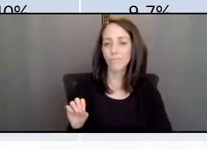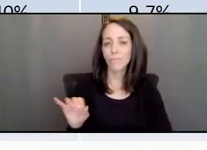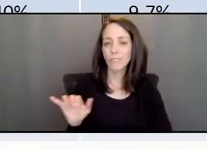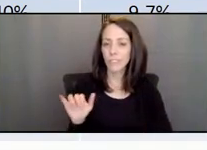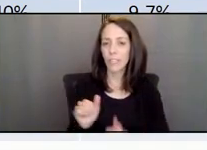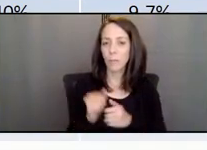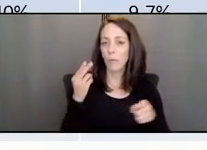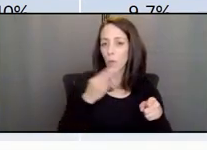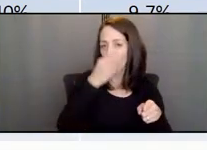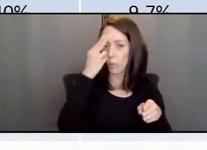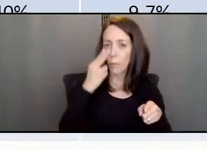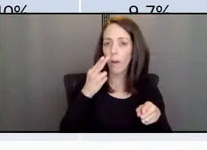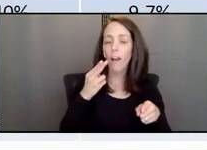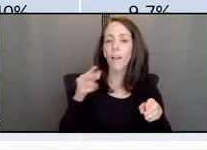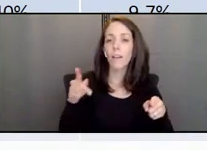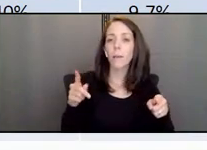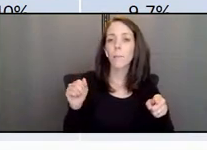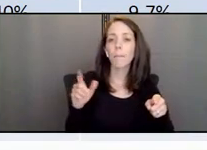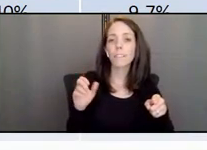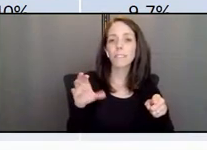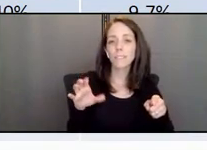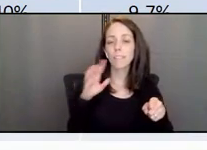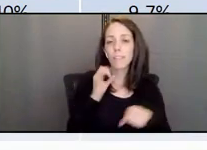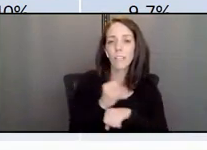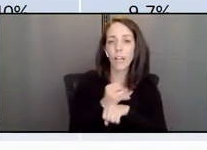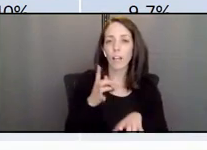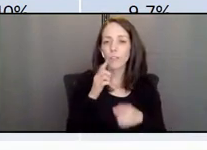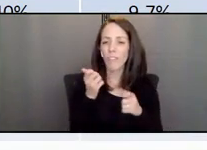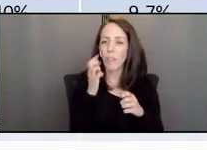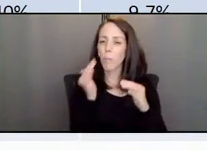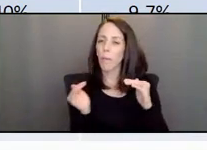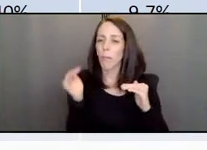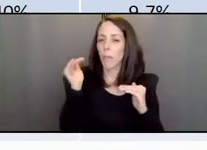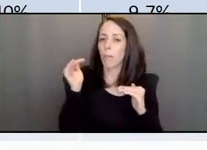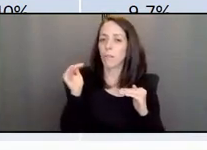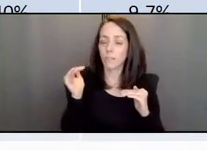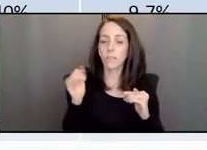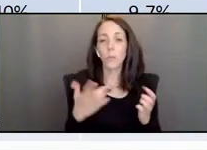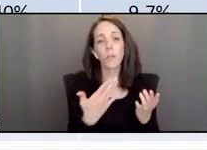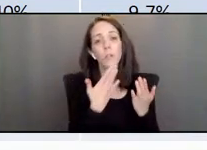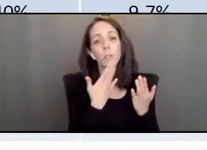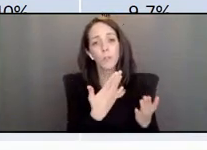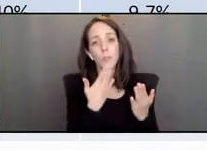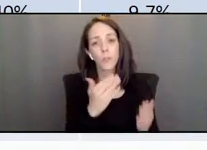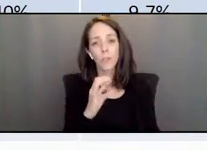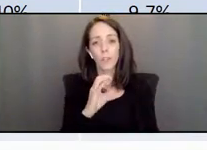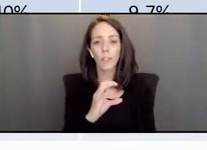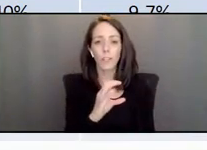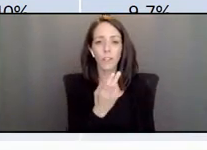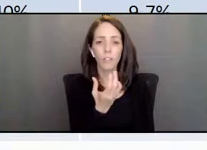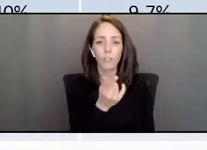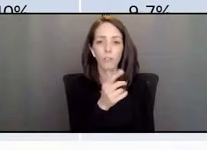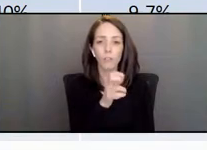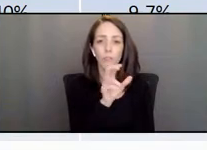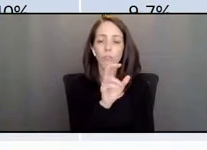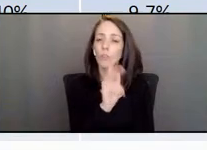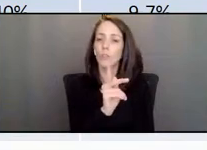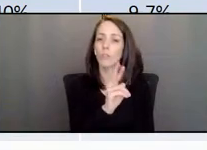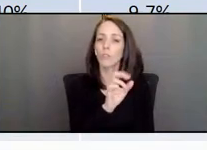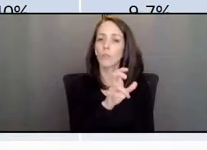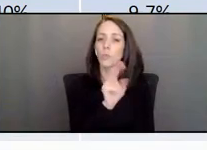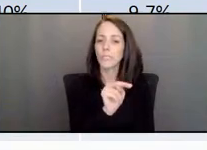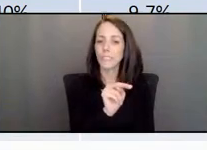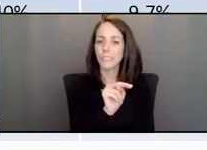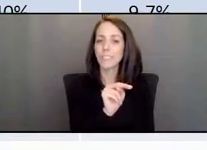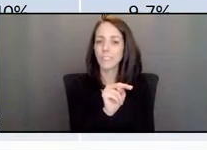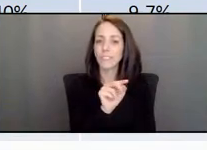communities that are just slightly above that. I would certainly like to thank Kristen Lassus and Drew of HealthShare for creating the dashboards that we've been using to guide